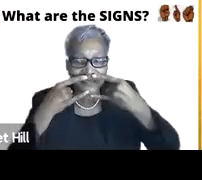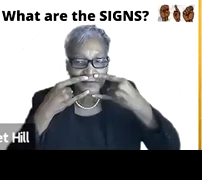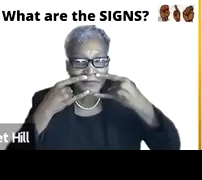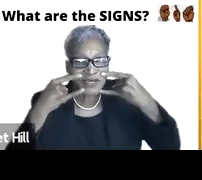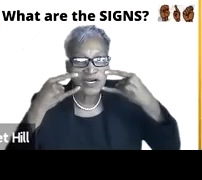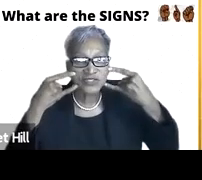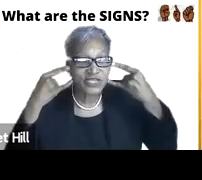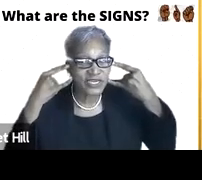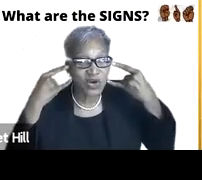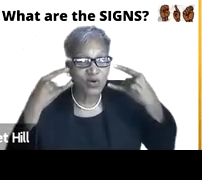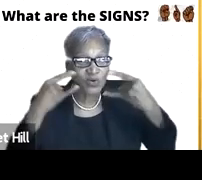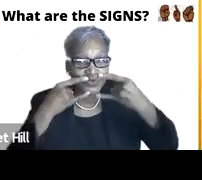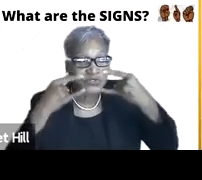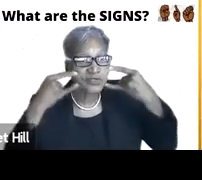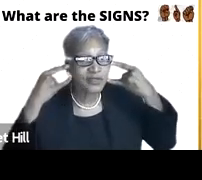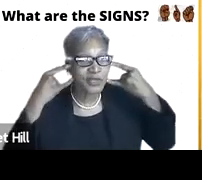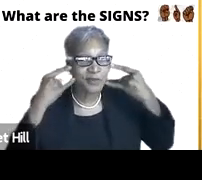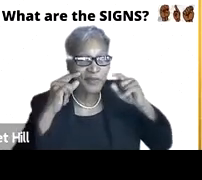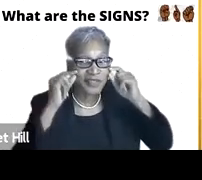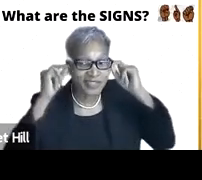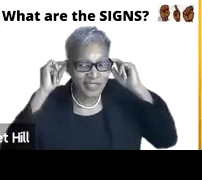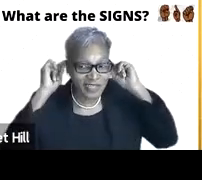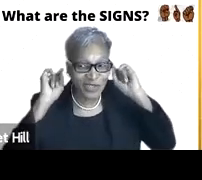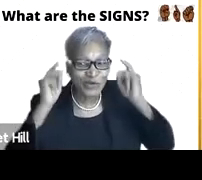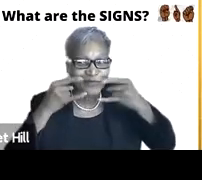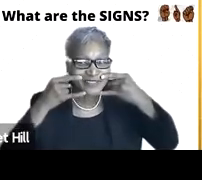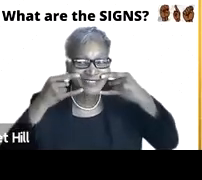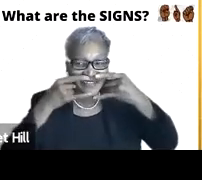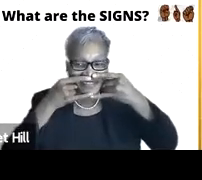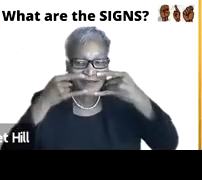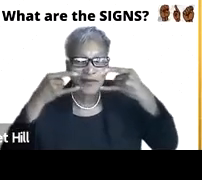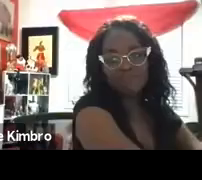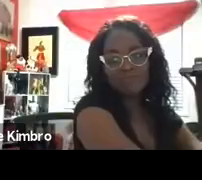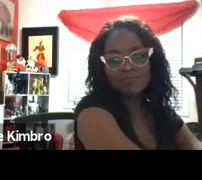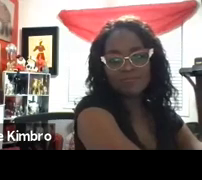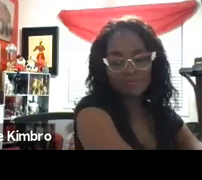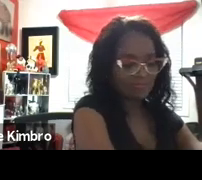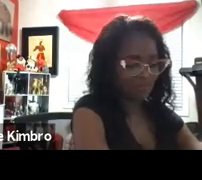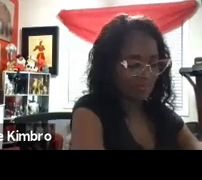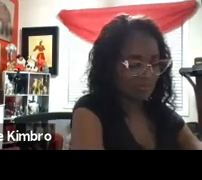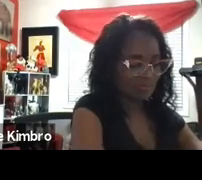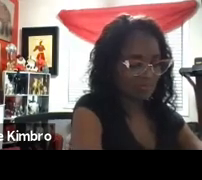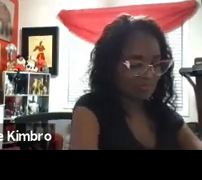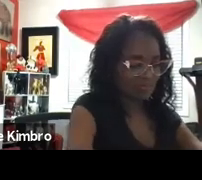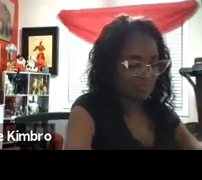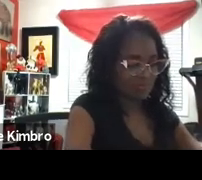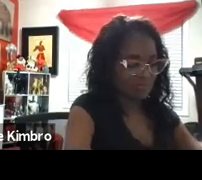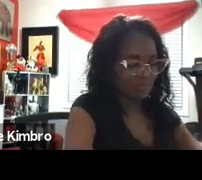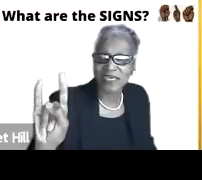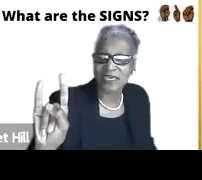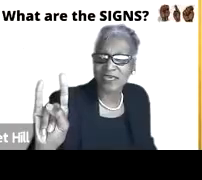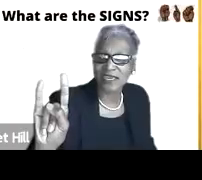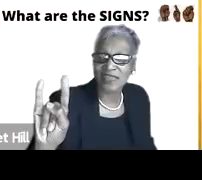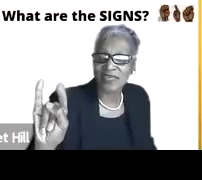mask, because it goes. You remember the little loops. Mm-hmm. And I have actually